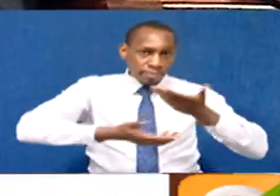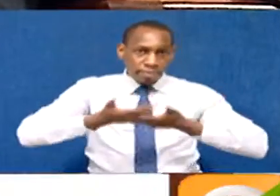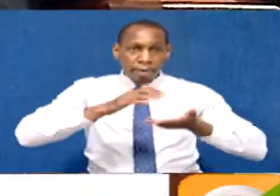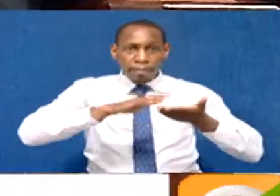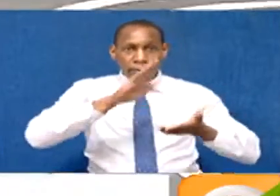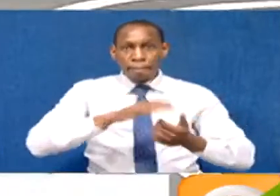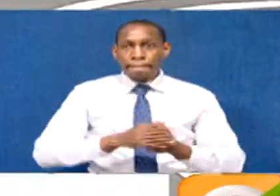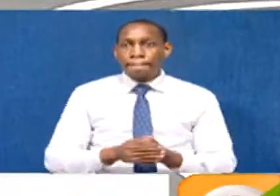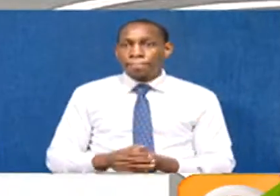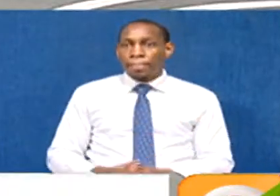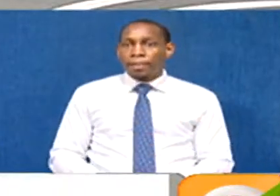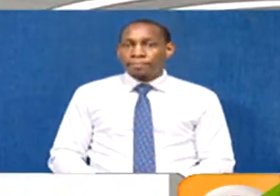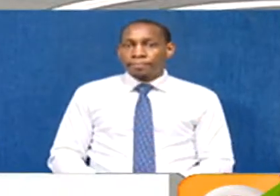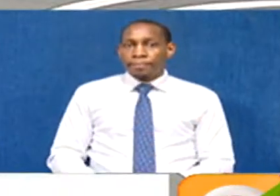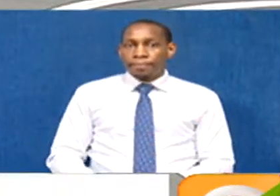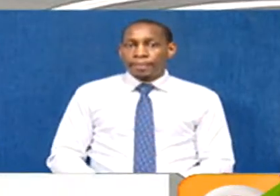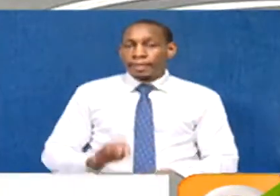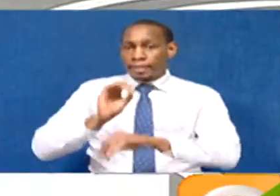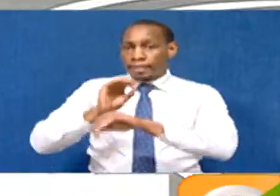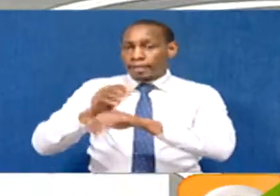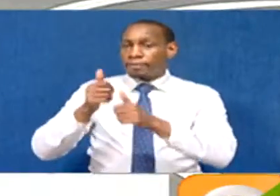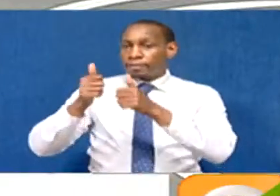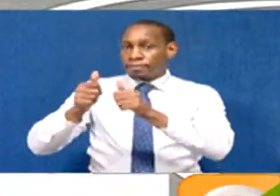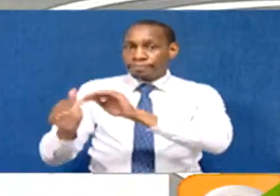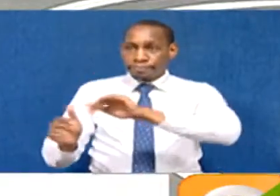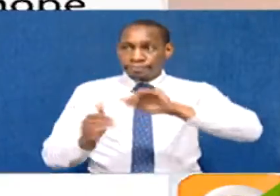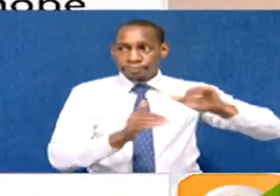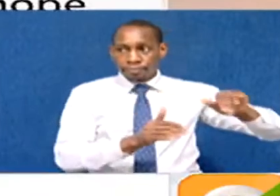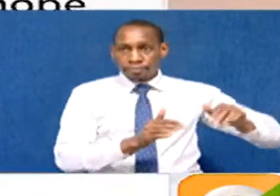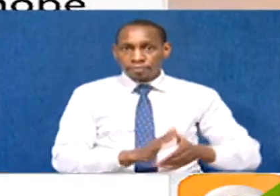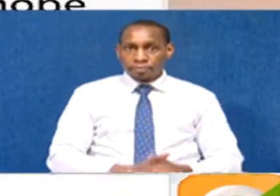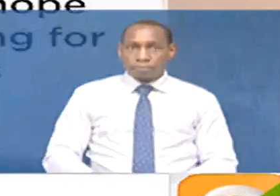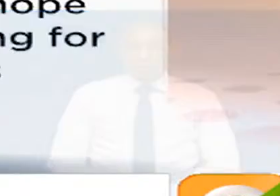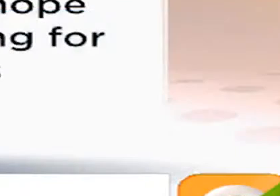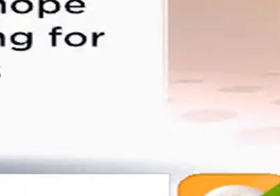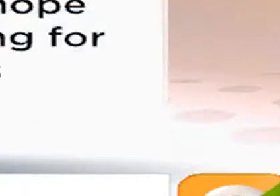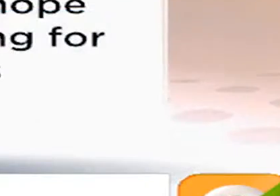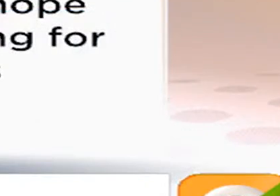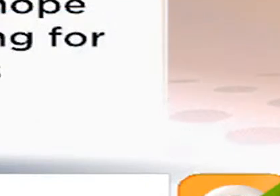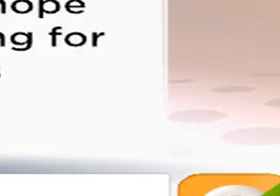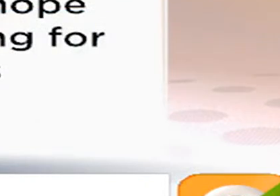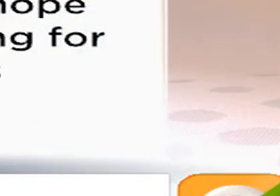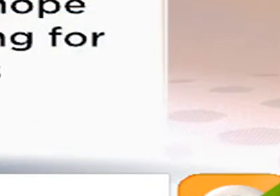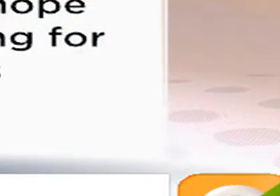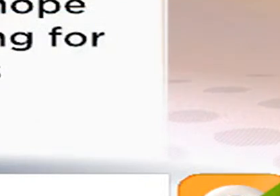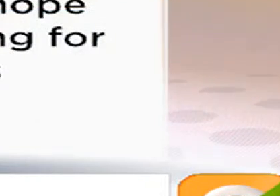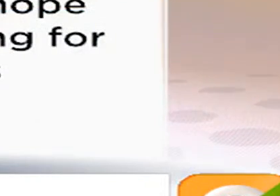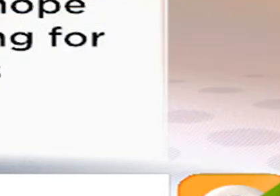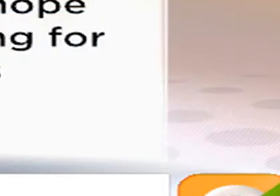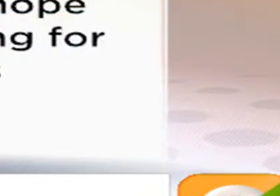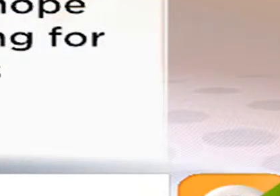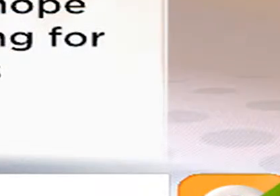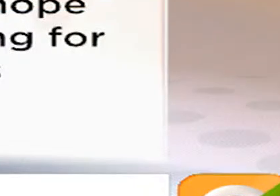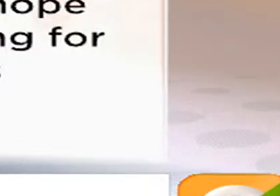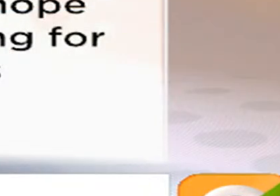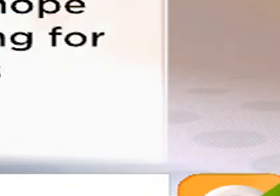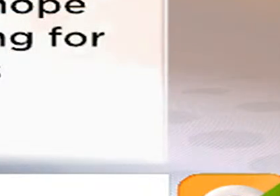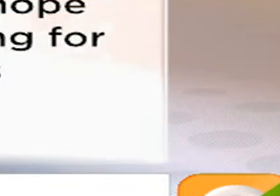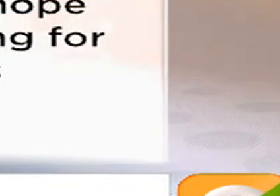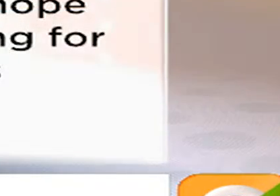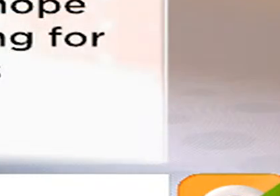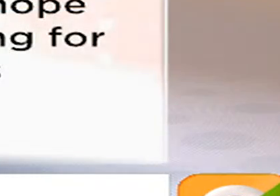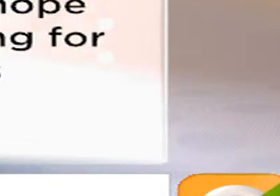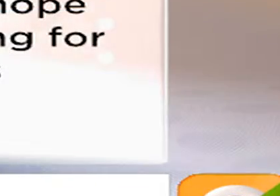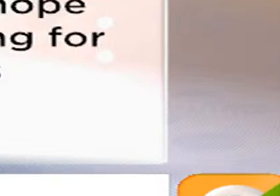Engage. Mm. Well put. Lisa Cole is asking, these two ladies, very mature in their debating. I like them all.